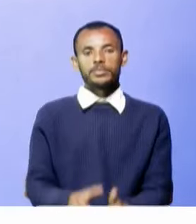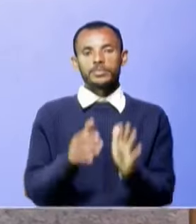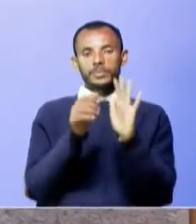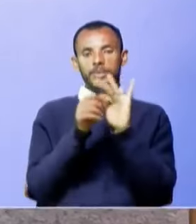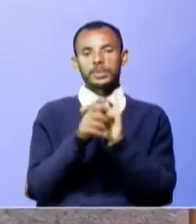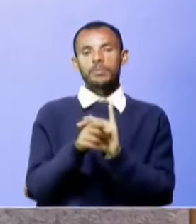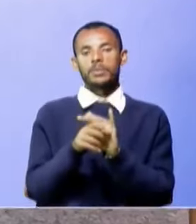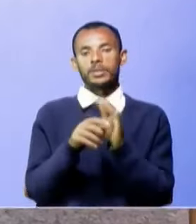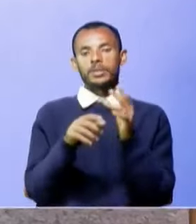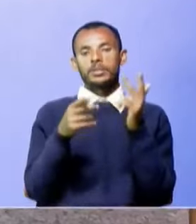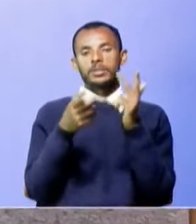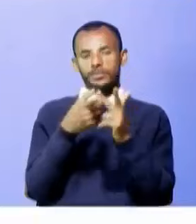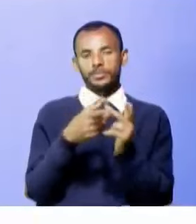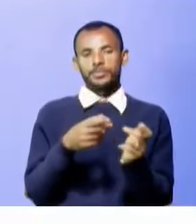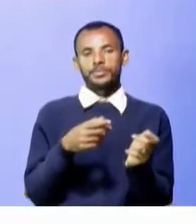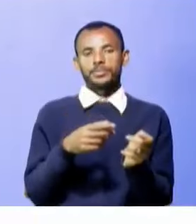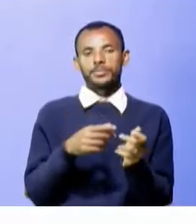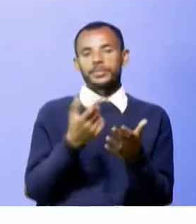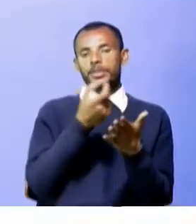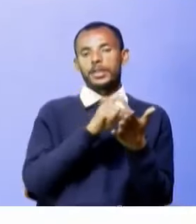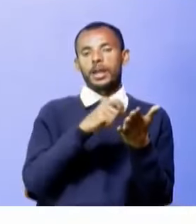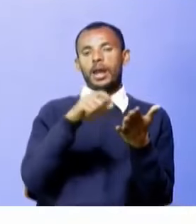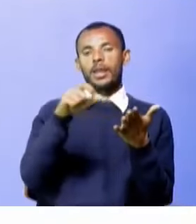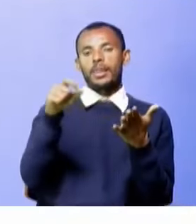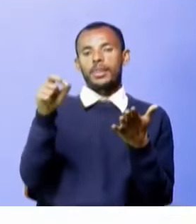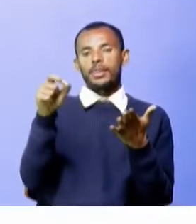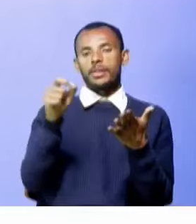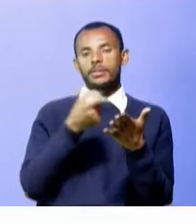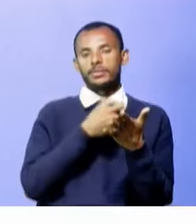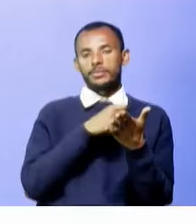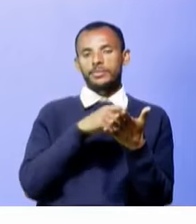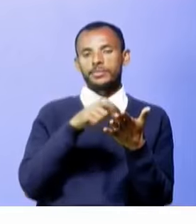Okay, in the third example, write